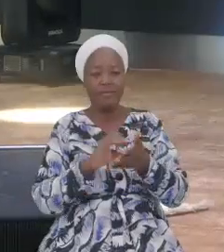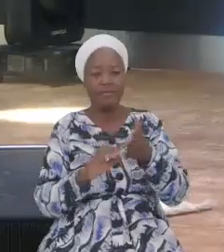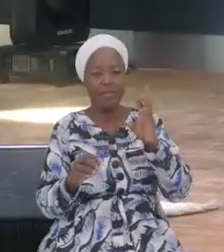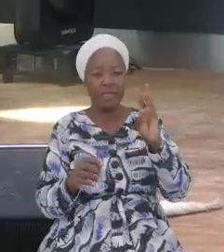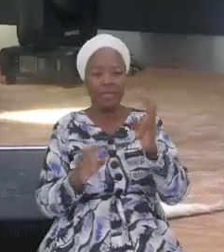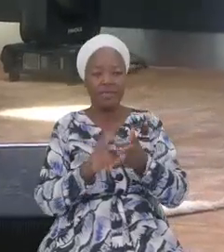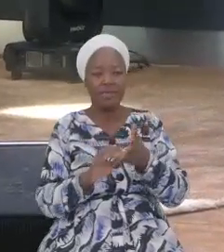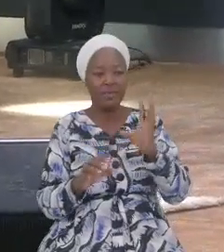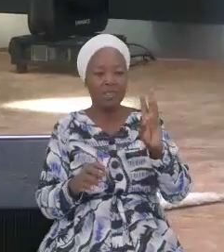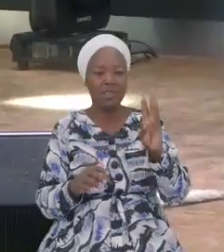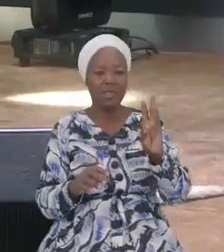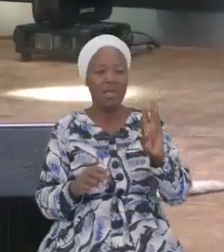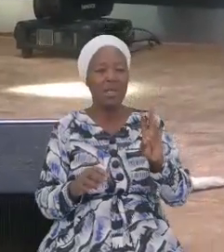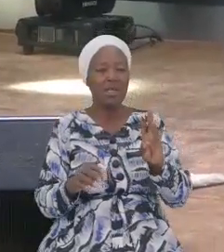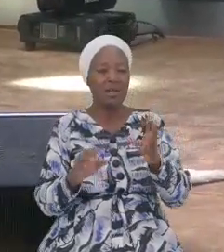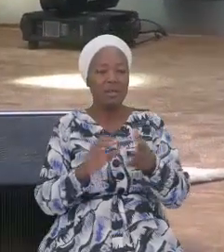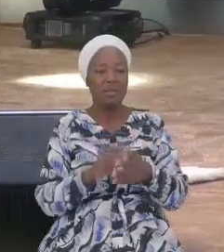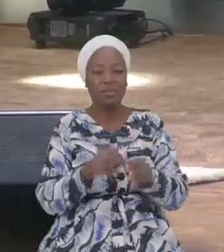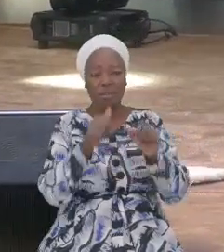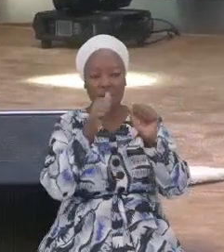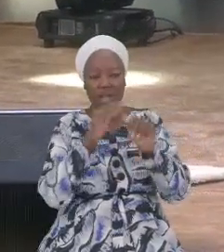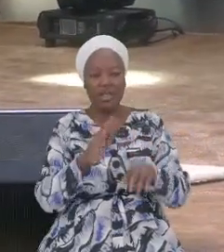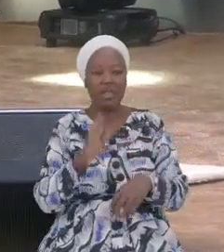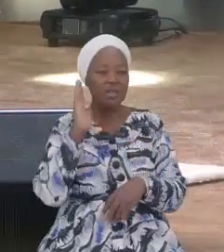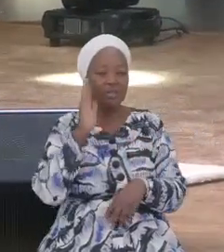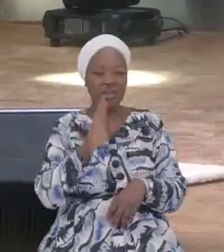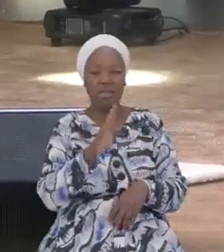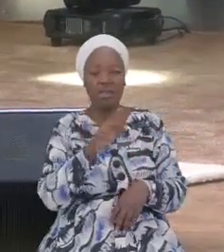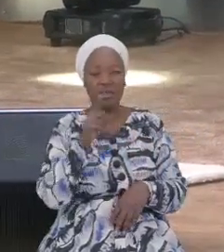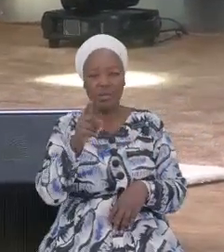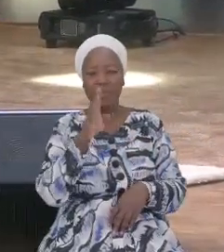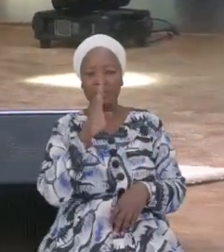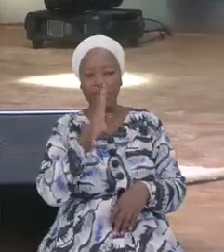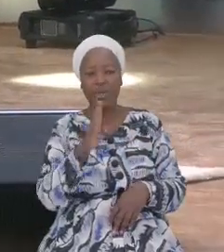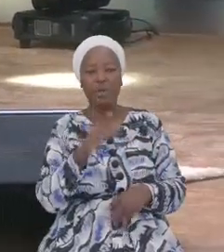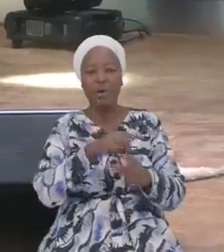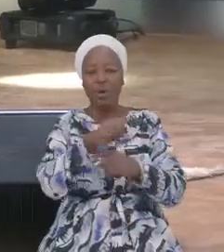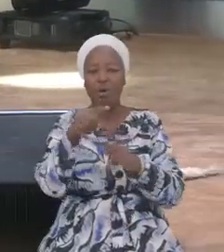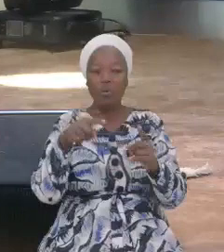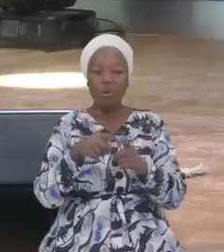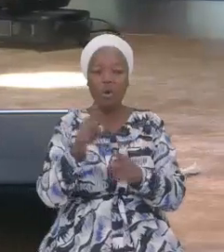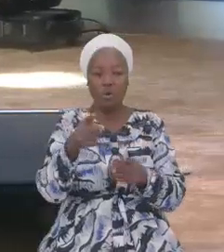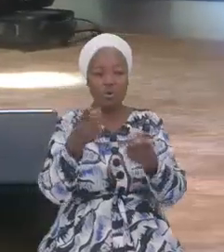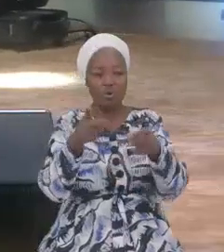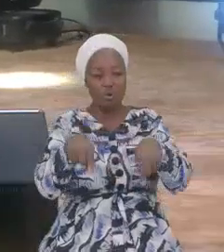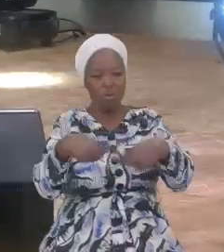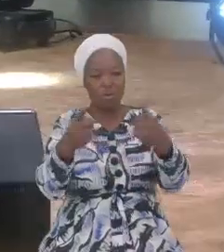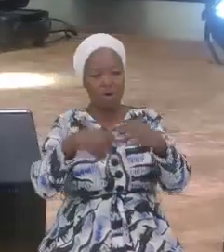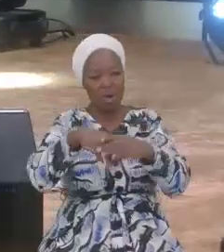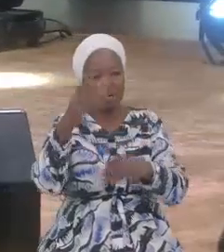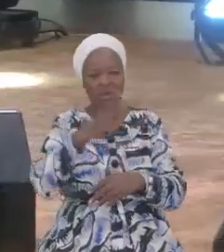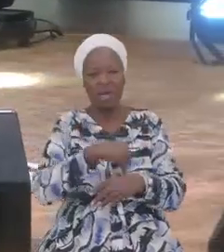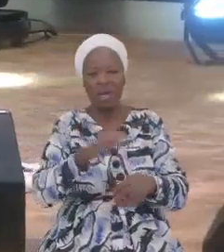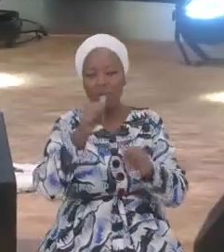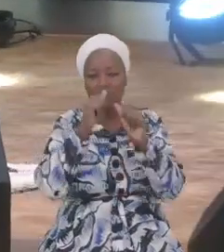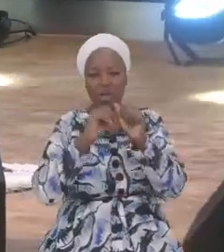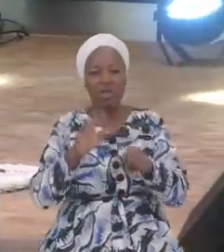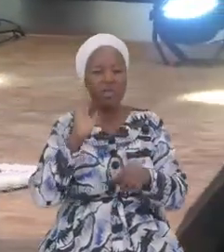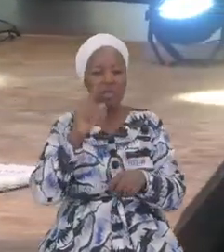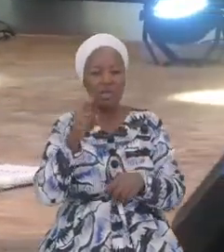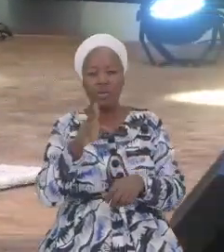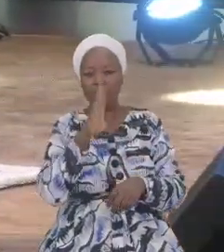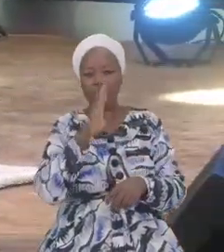verse 6. It says in verse 6, blessed shalt thou be when thou goest out, and blessed shalt thou be